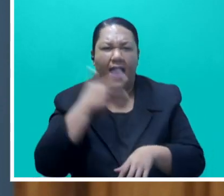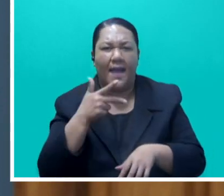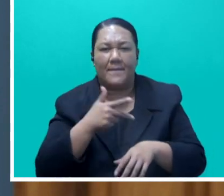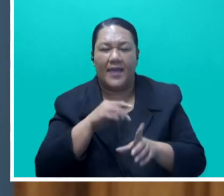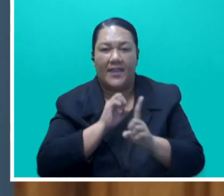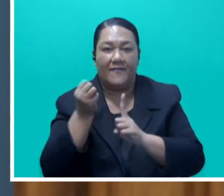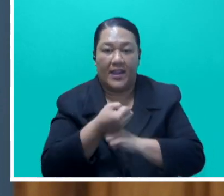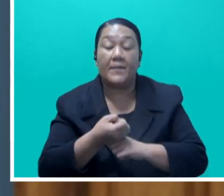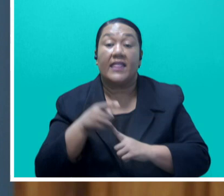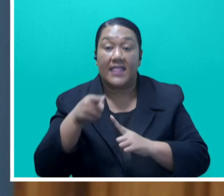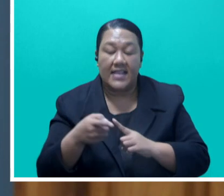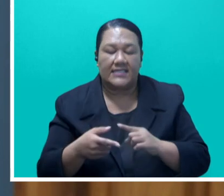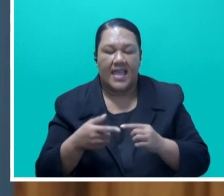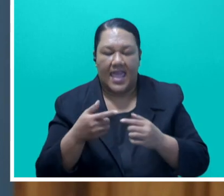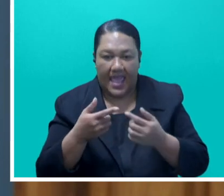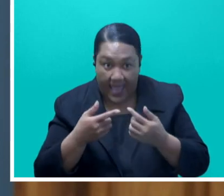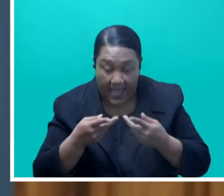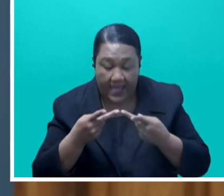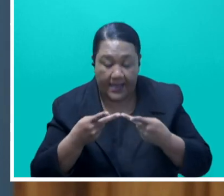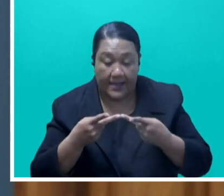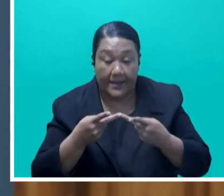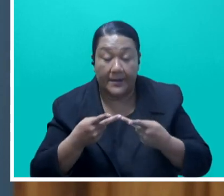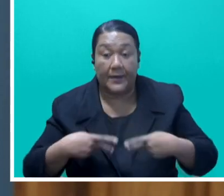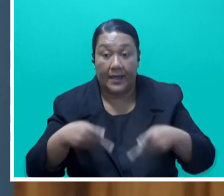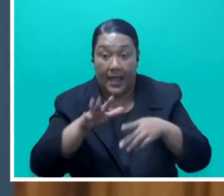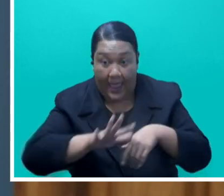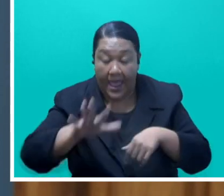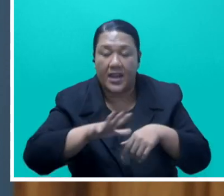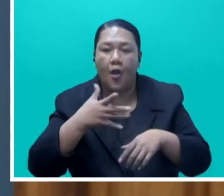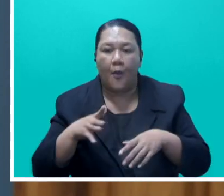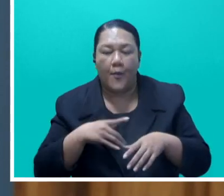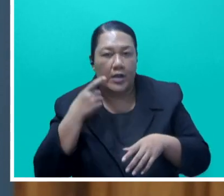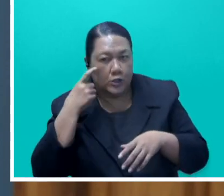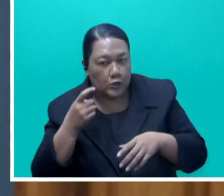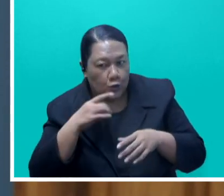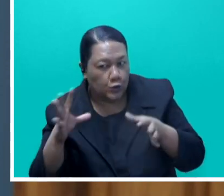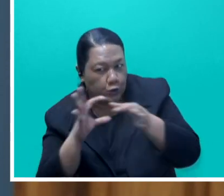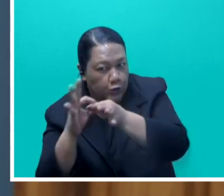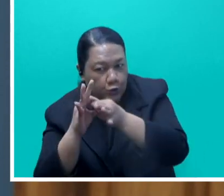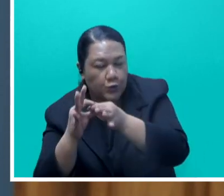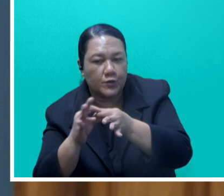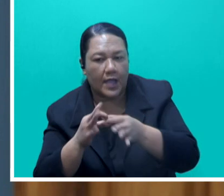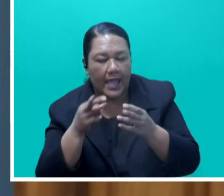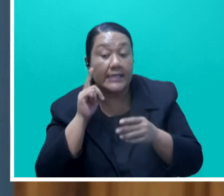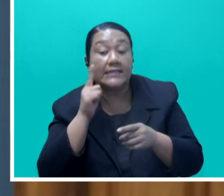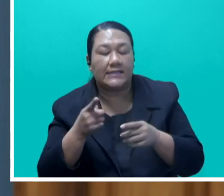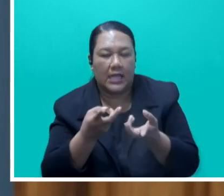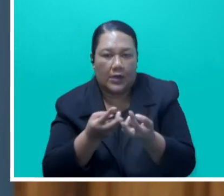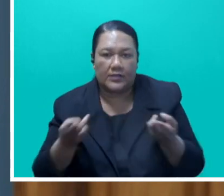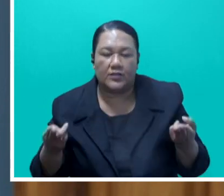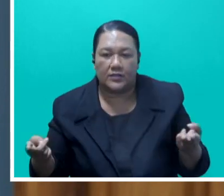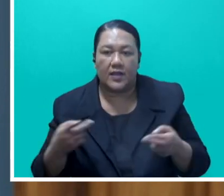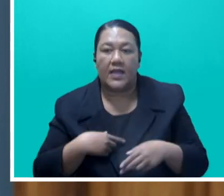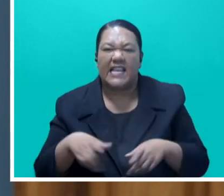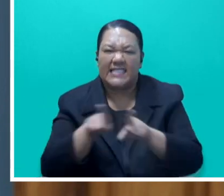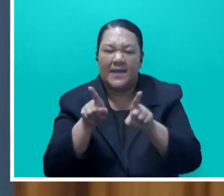area where we can leverage and should leverage as stewards of our land and resources. We will encourage tourism products where you can swim with the dolphins